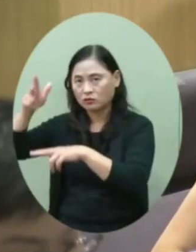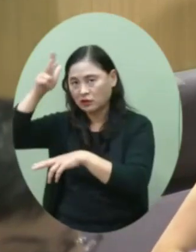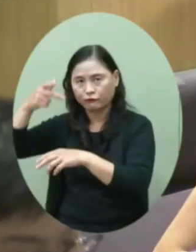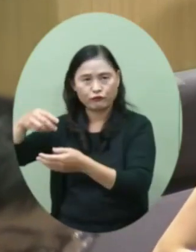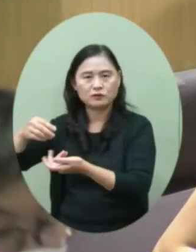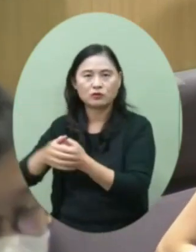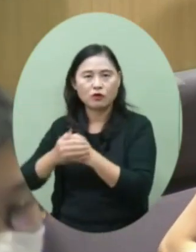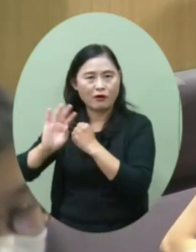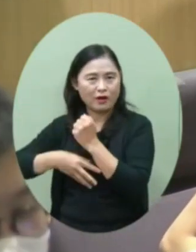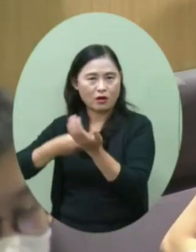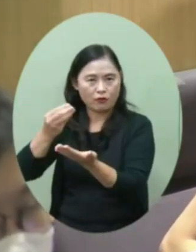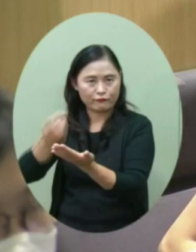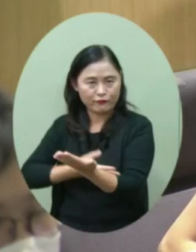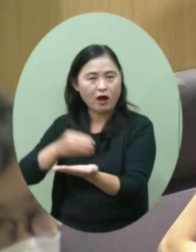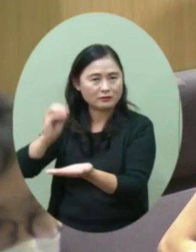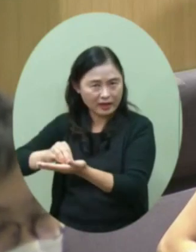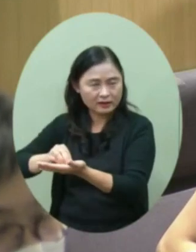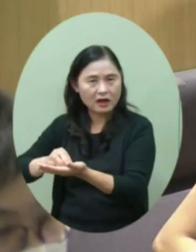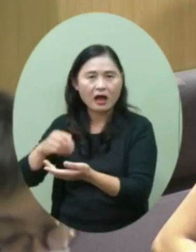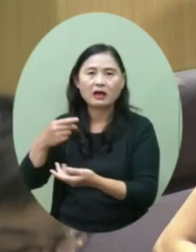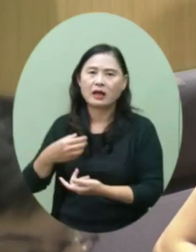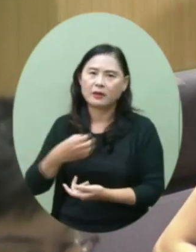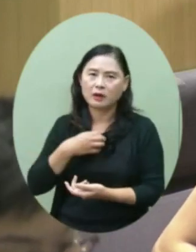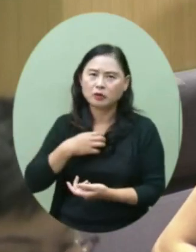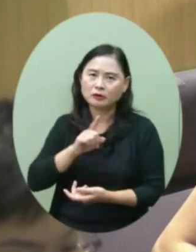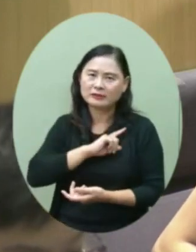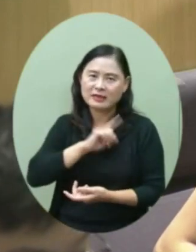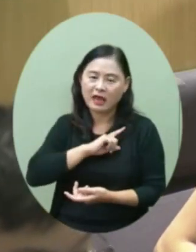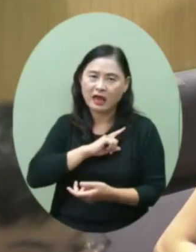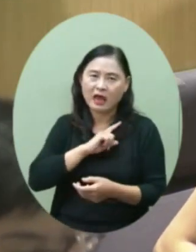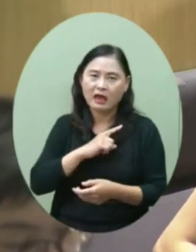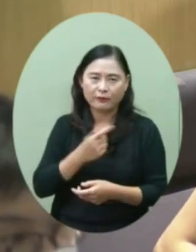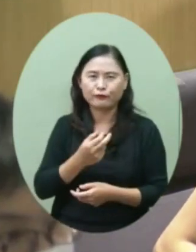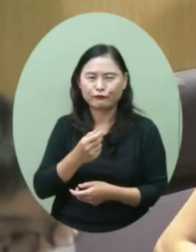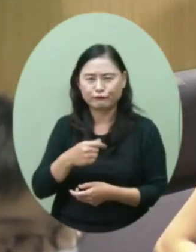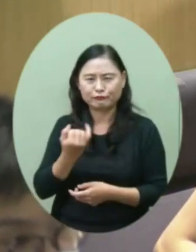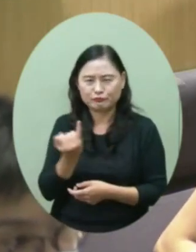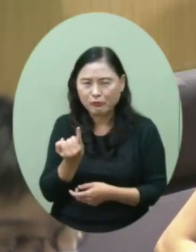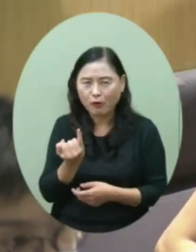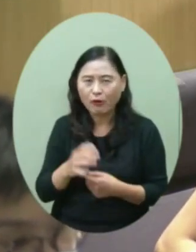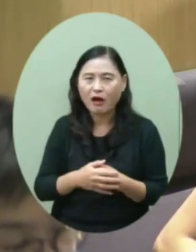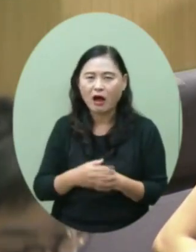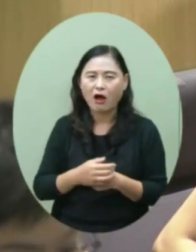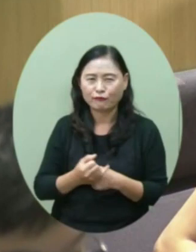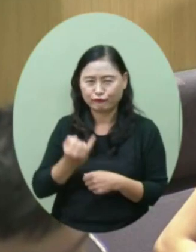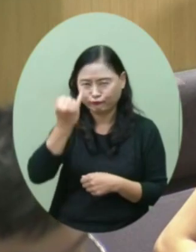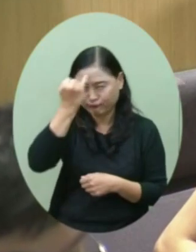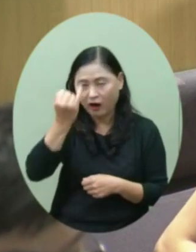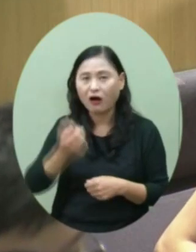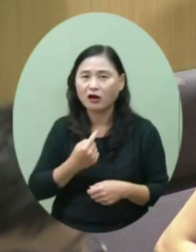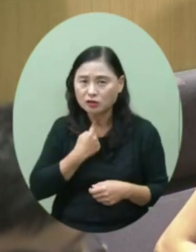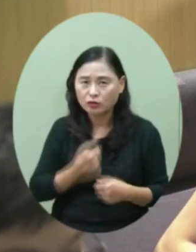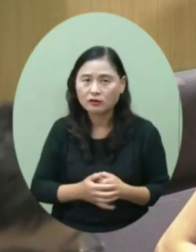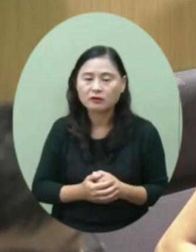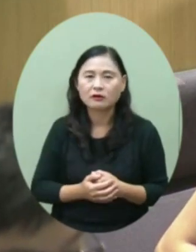Hong Kong? And a question for SJ. So you're one of those sitting in the National Security Commission. How can you make sure